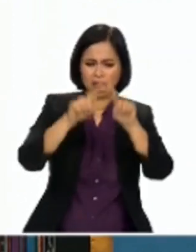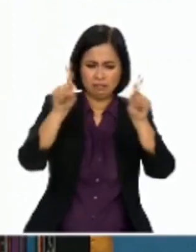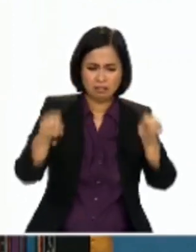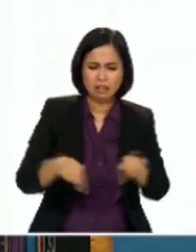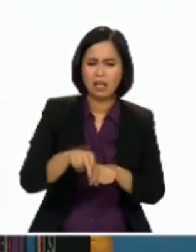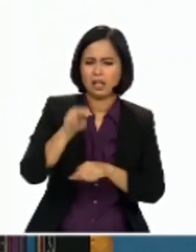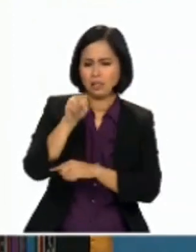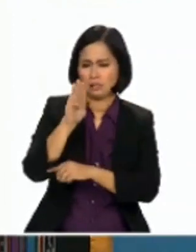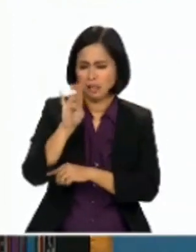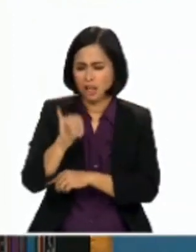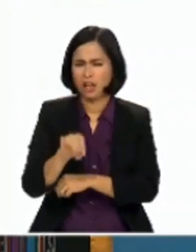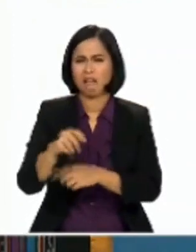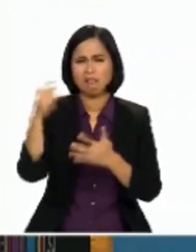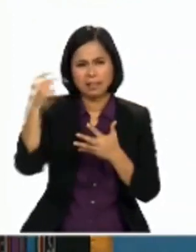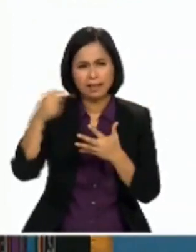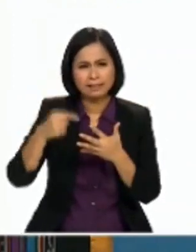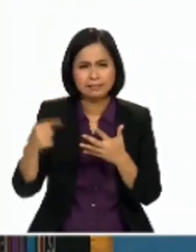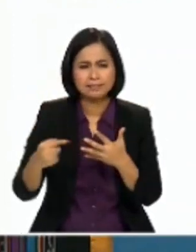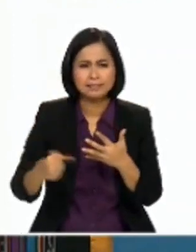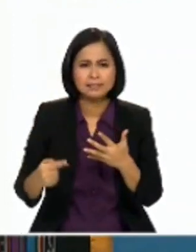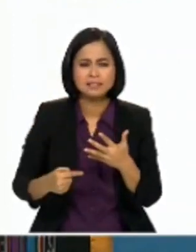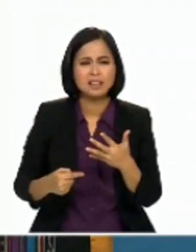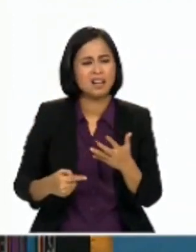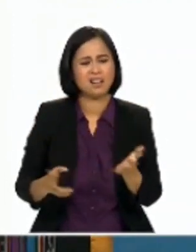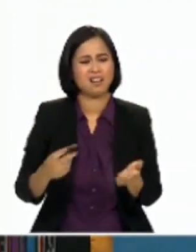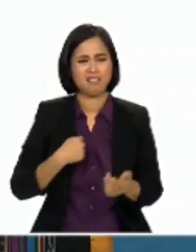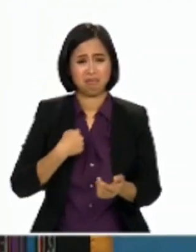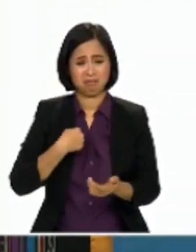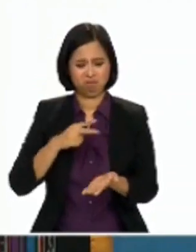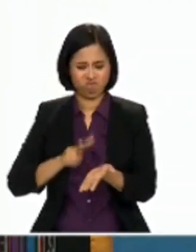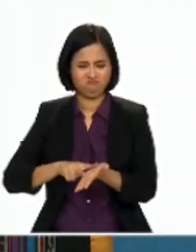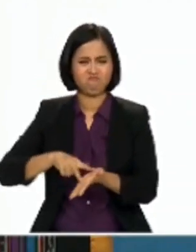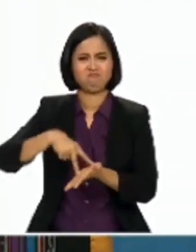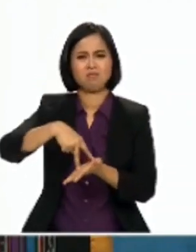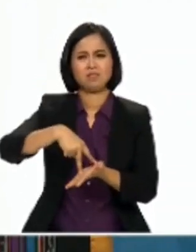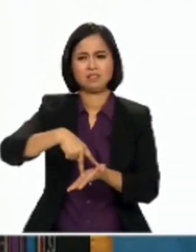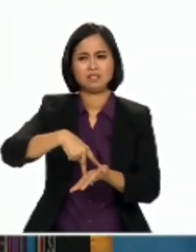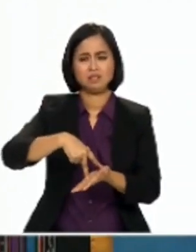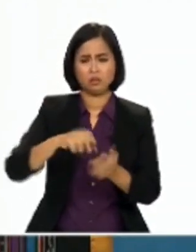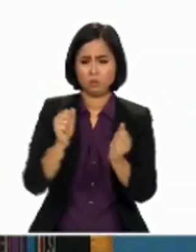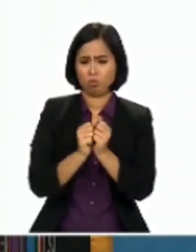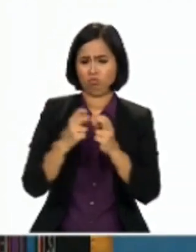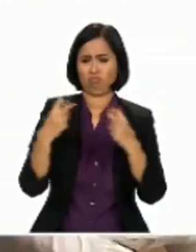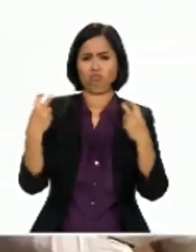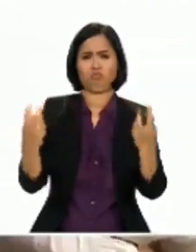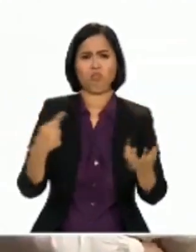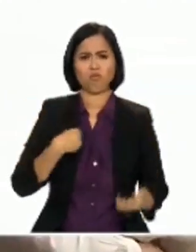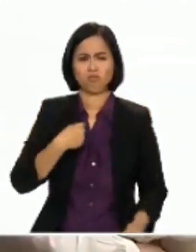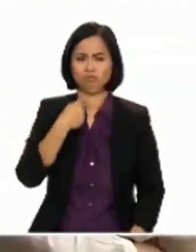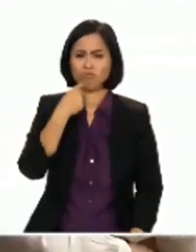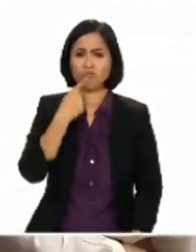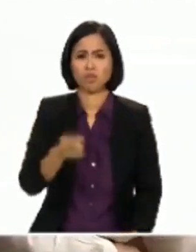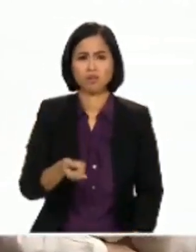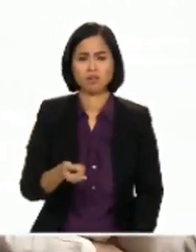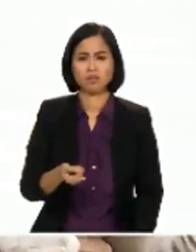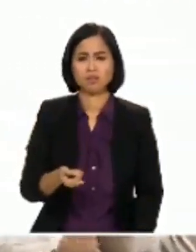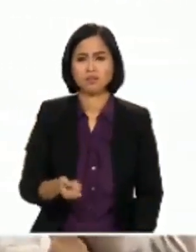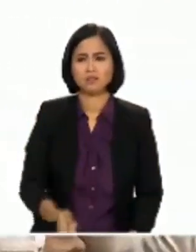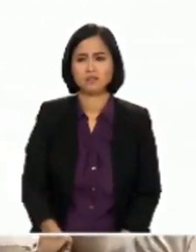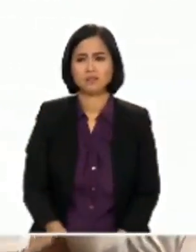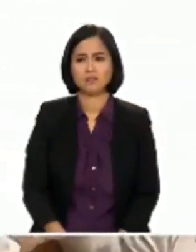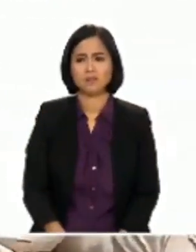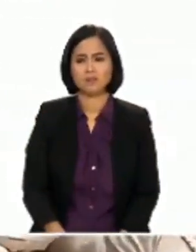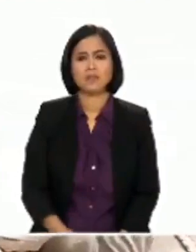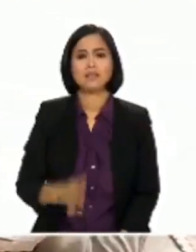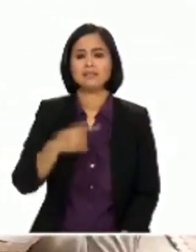NBI, CLIP, I stood up with the cabinet members. lahat kami. And a cabinet meeting said,